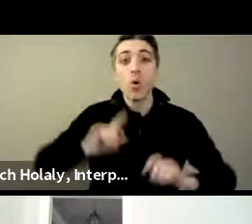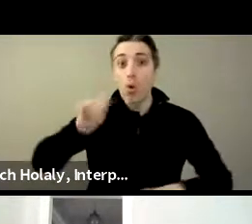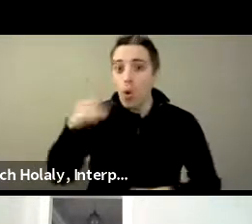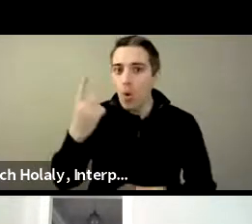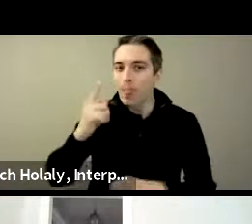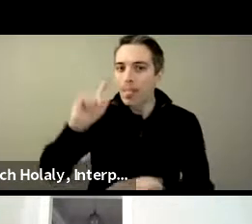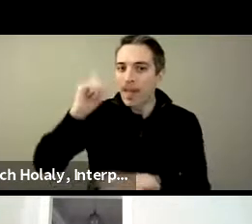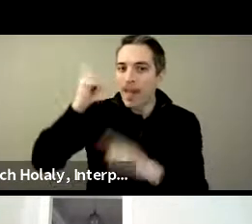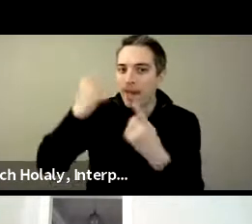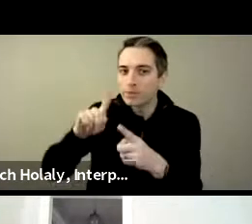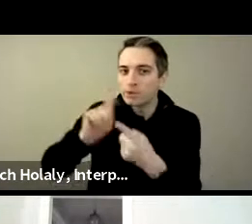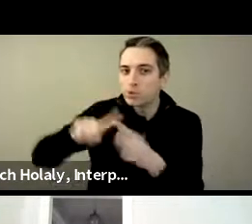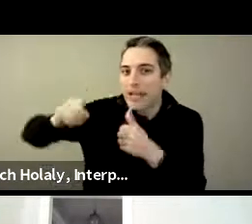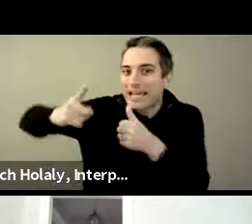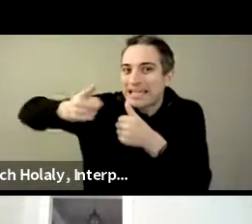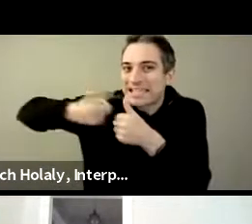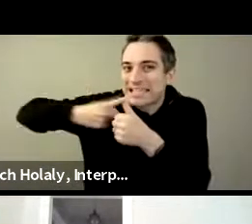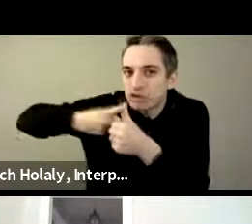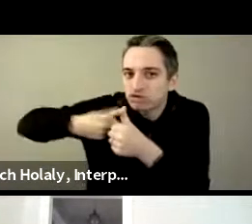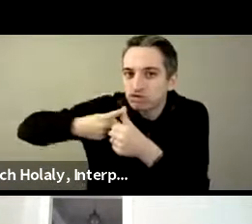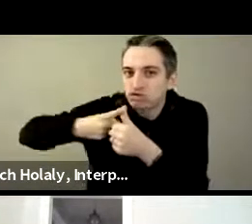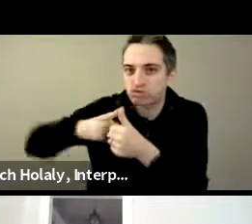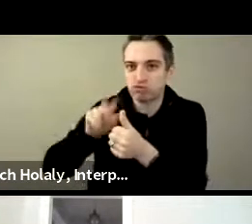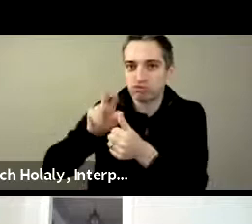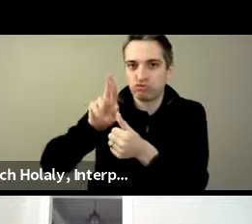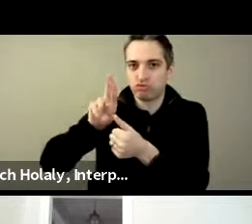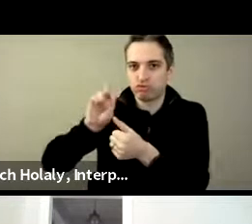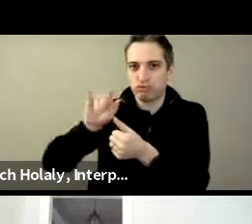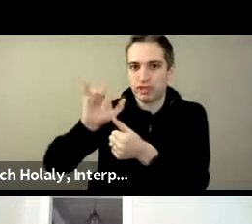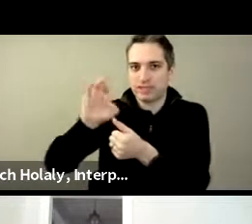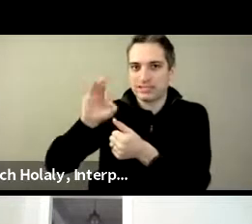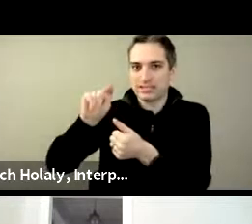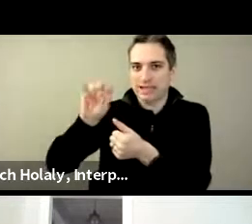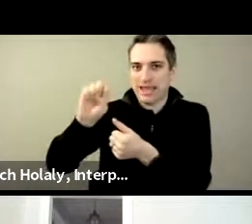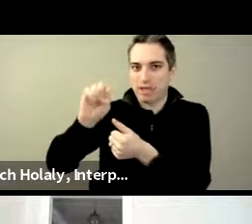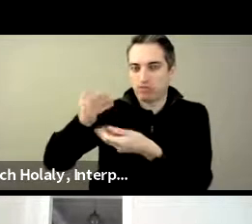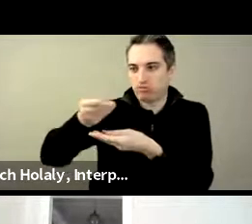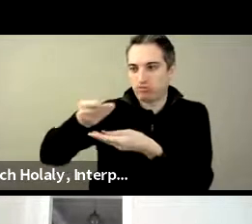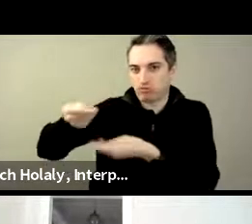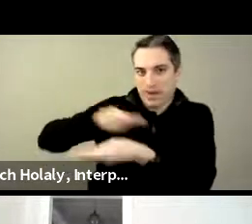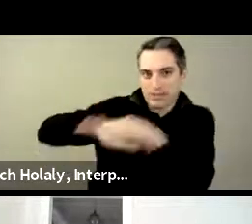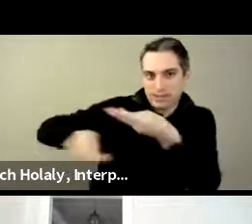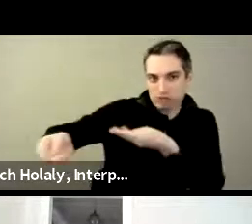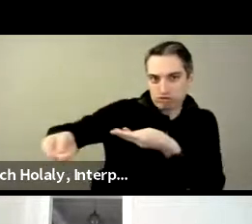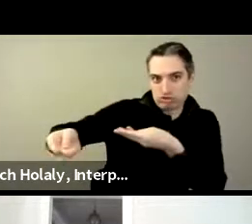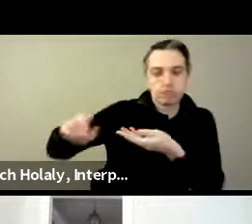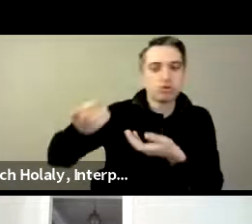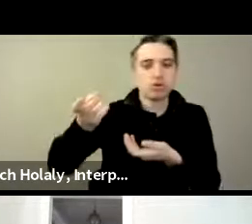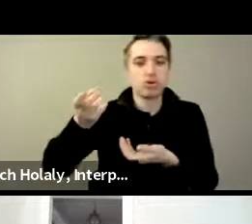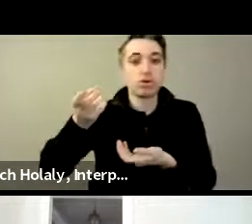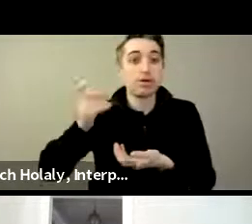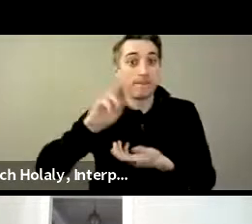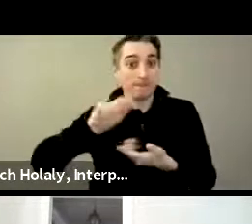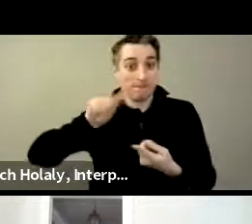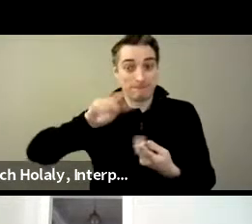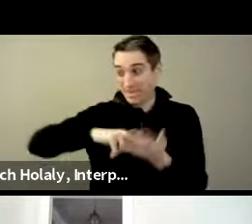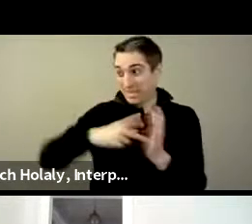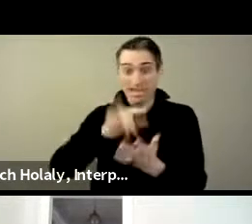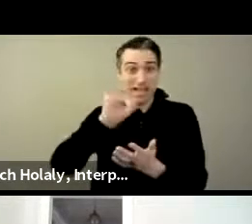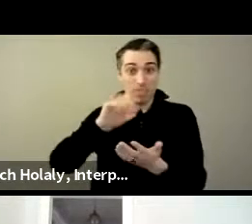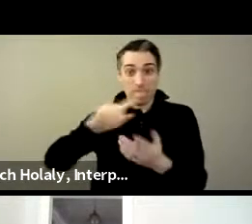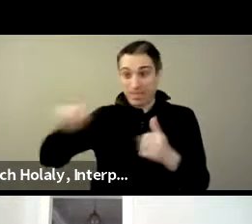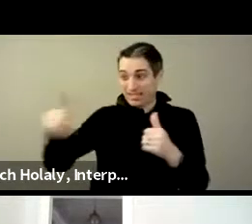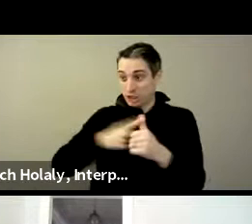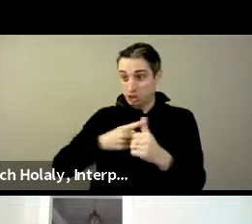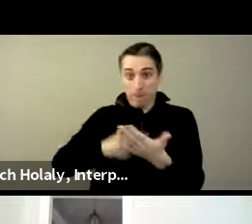real estate transaction or lease. So in other words, if you're not disabled and then requesting accommodation at the initial purchase